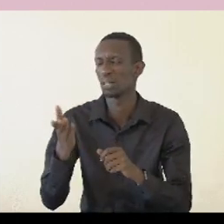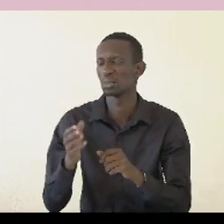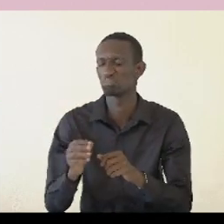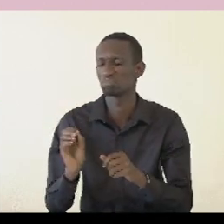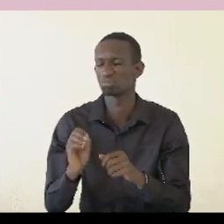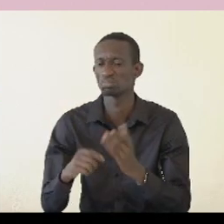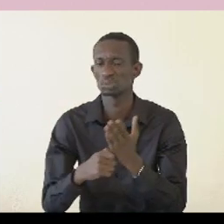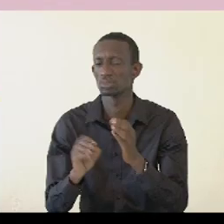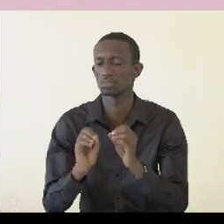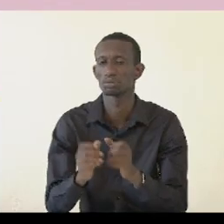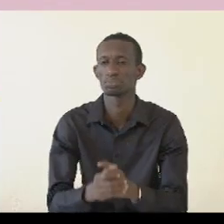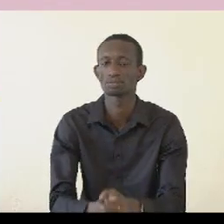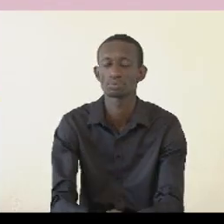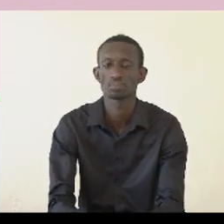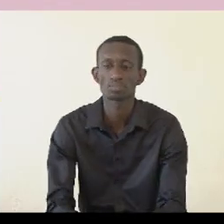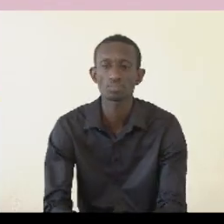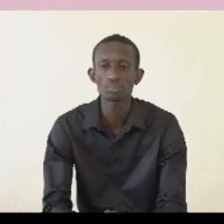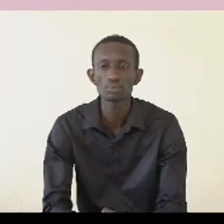value.